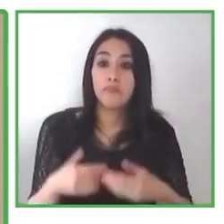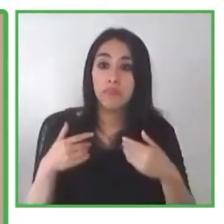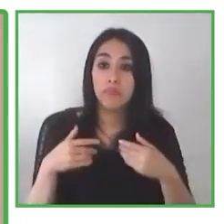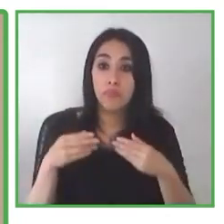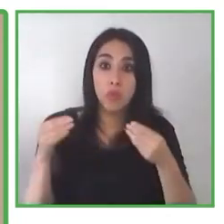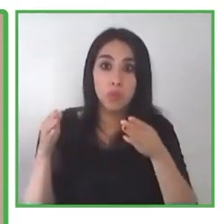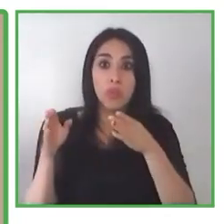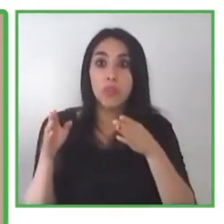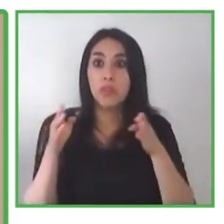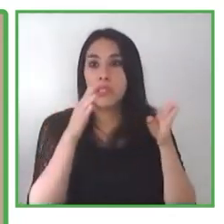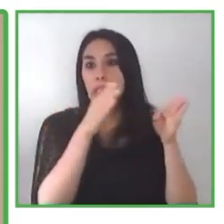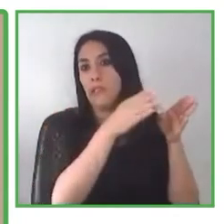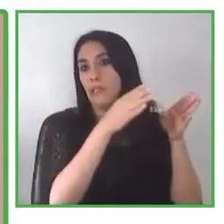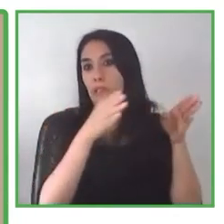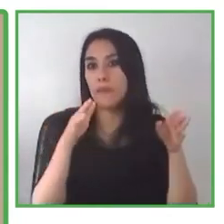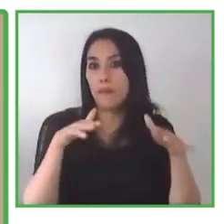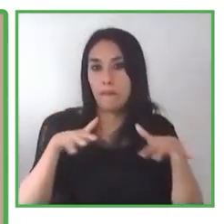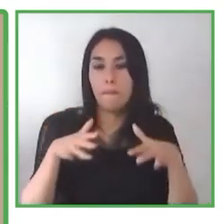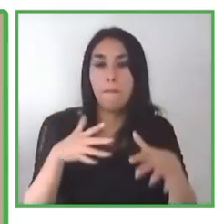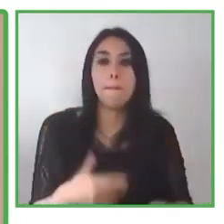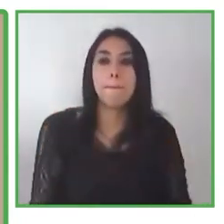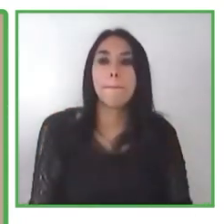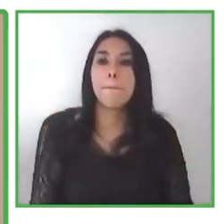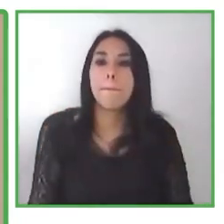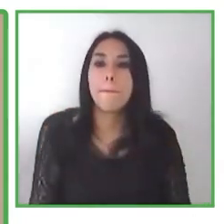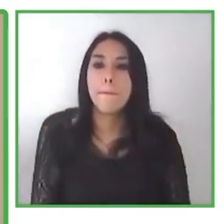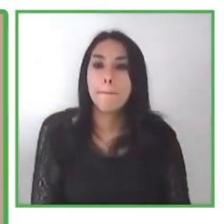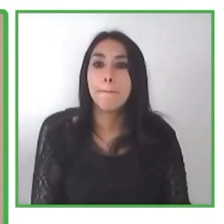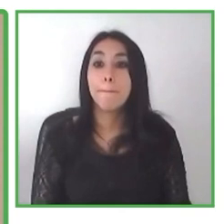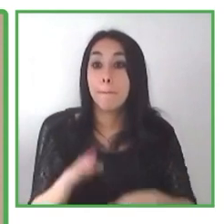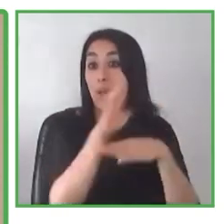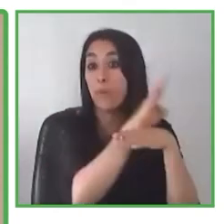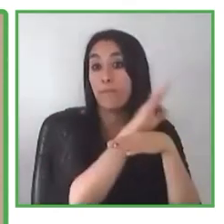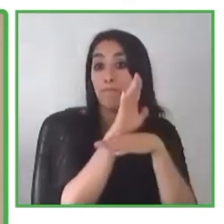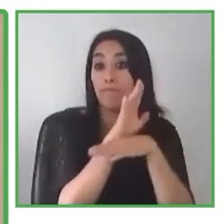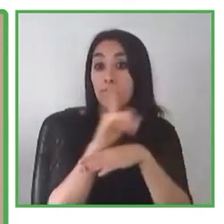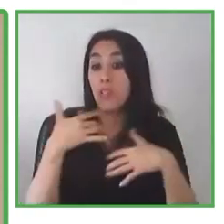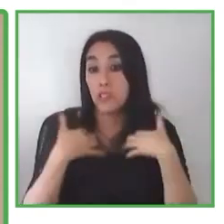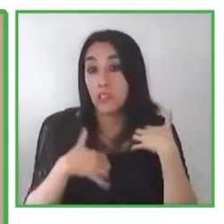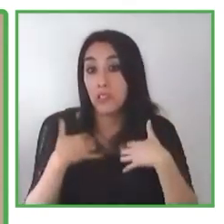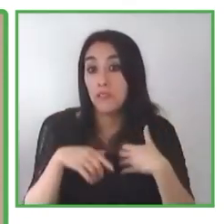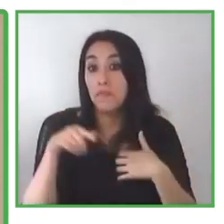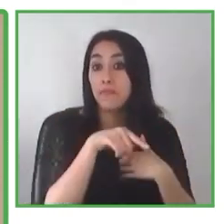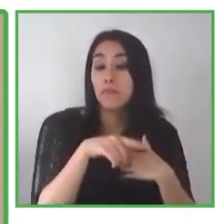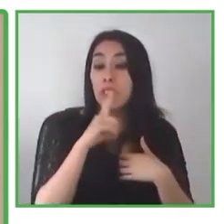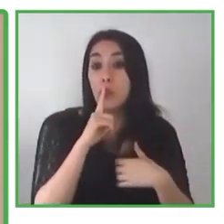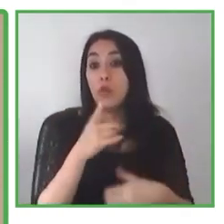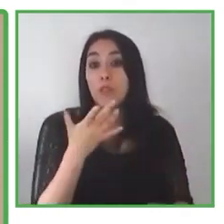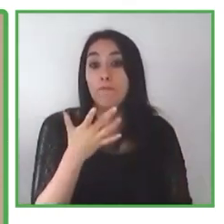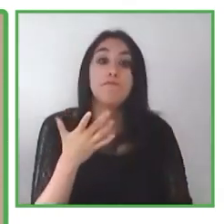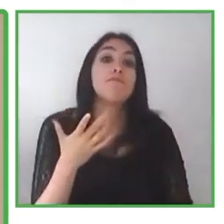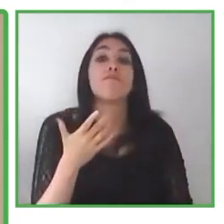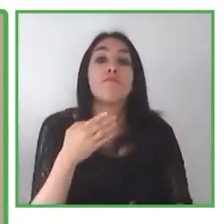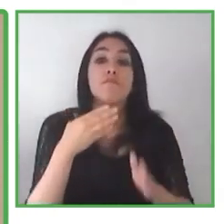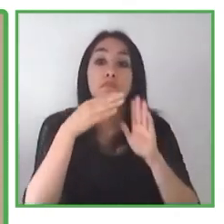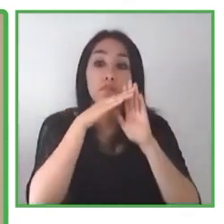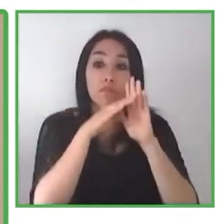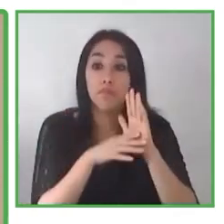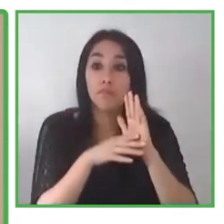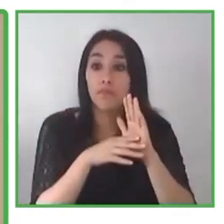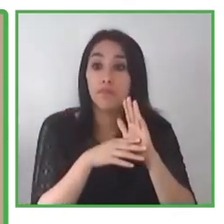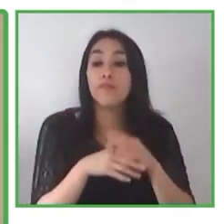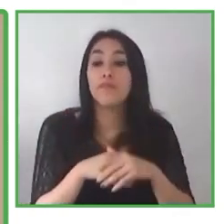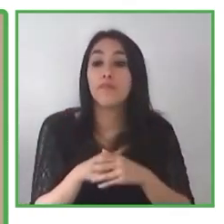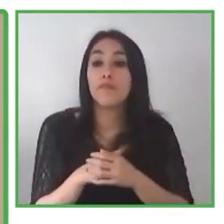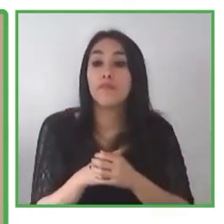interests, stakeholders that are relevant on national legislation that protect people with disabilities